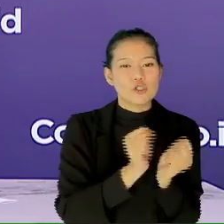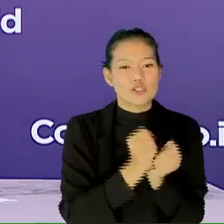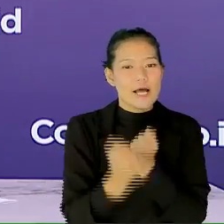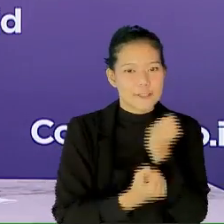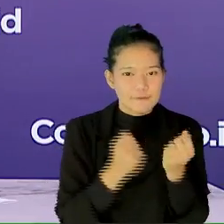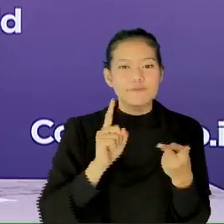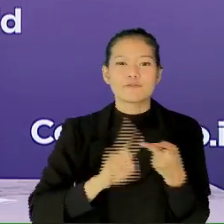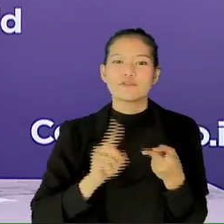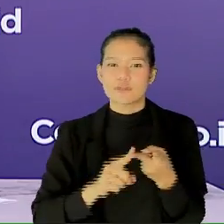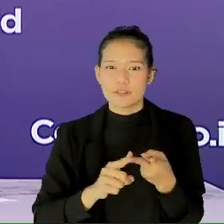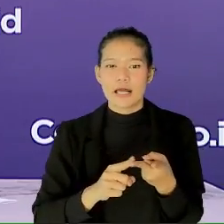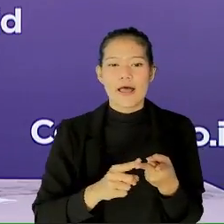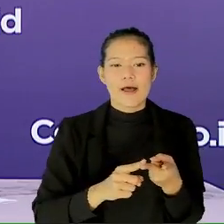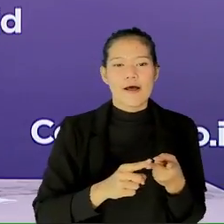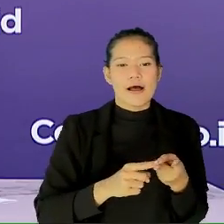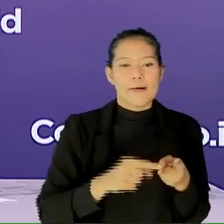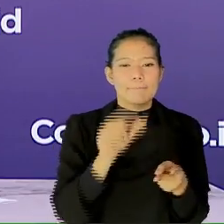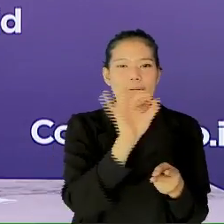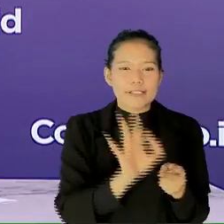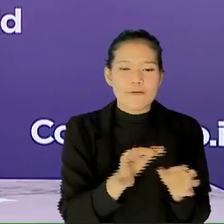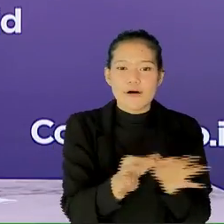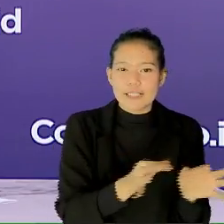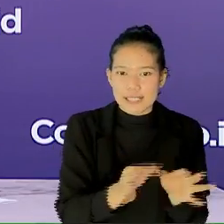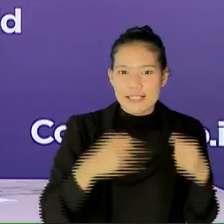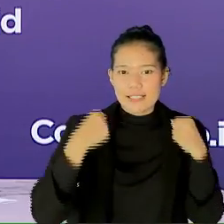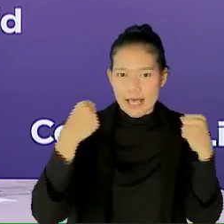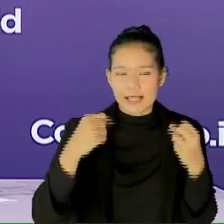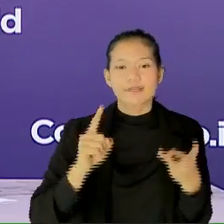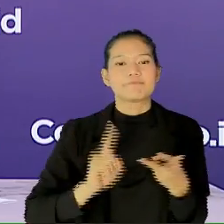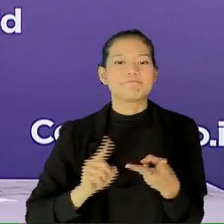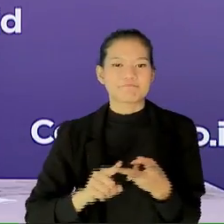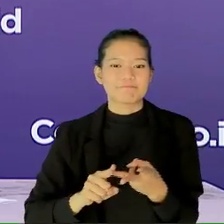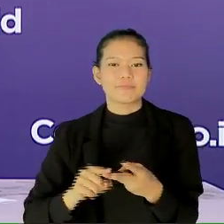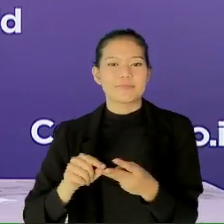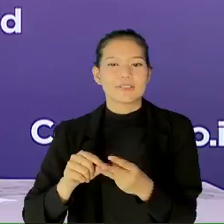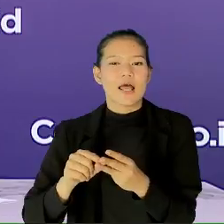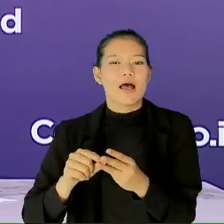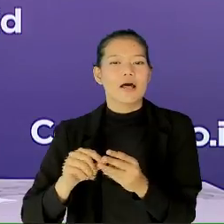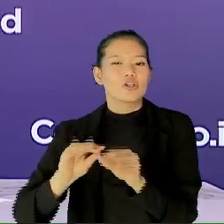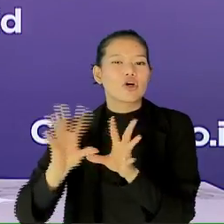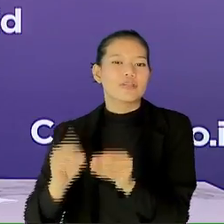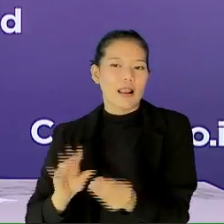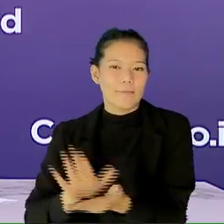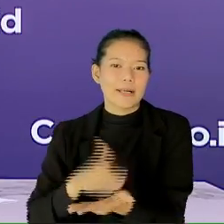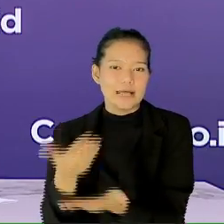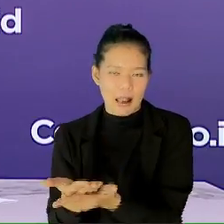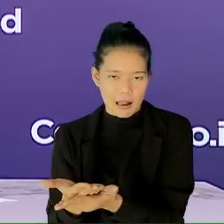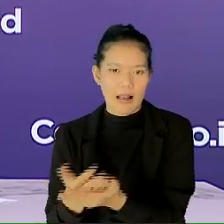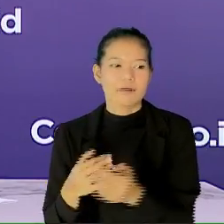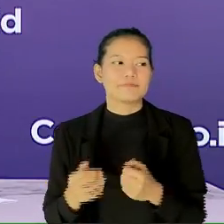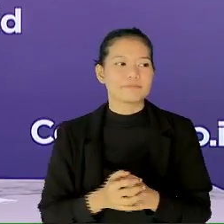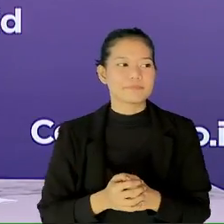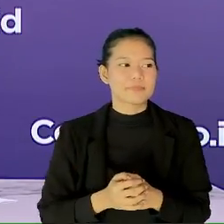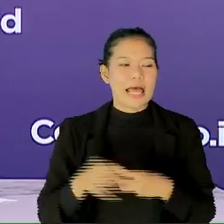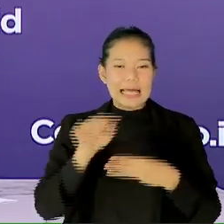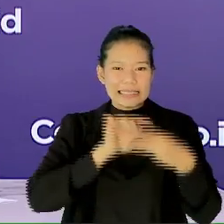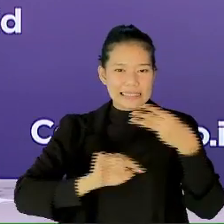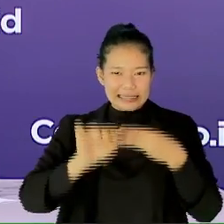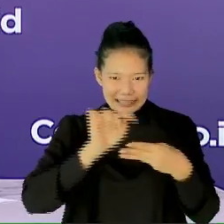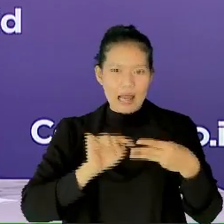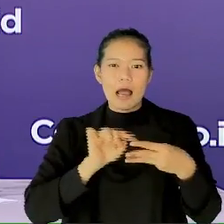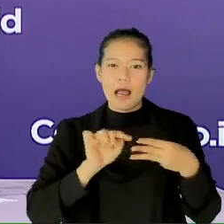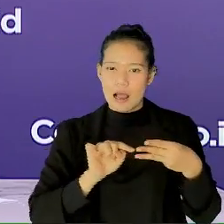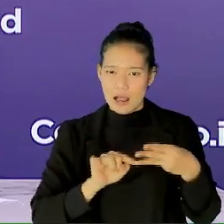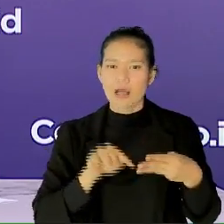death. Meanwhile, to determine health response indicator, 3 aspects are taken into considerations,